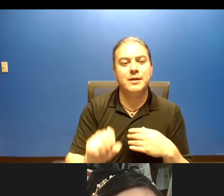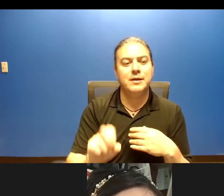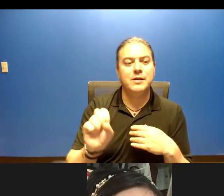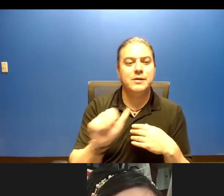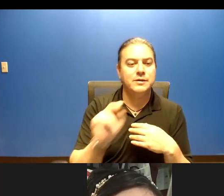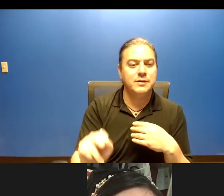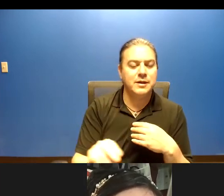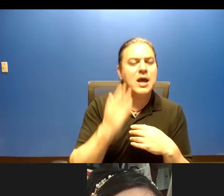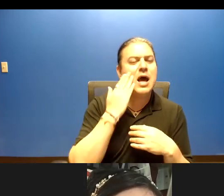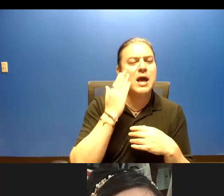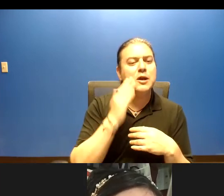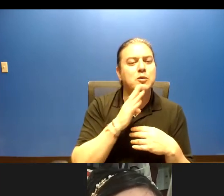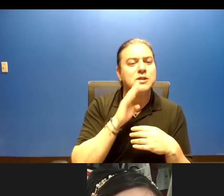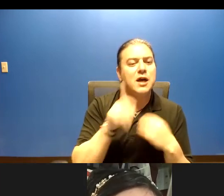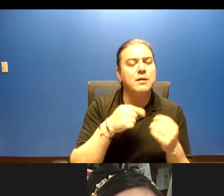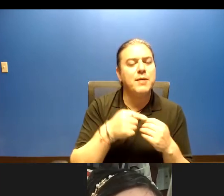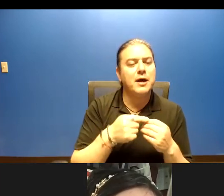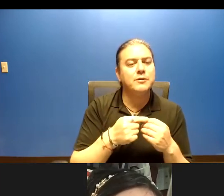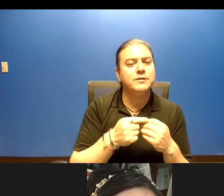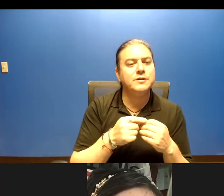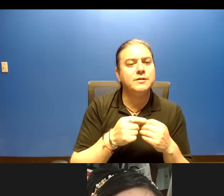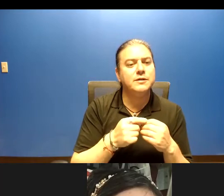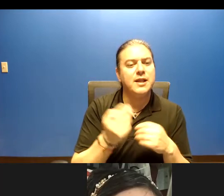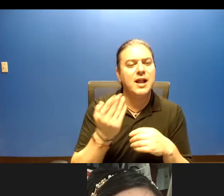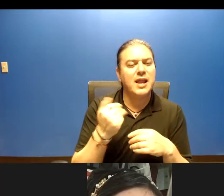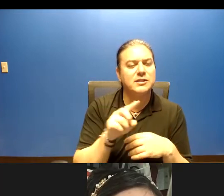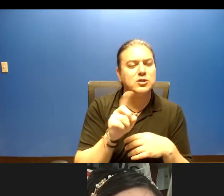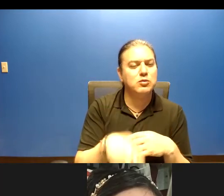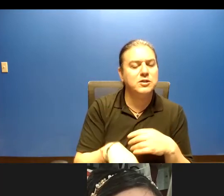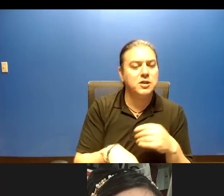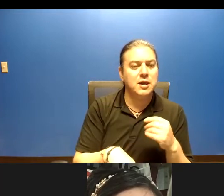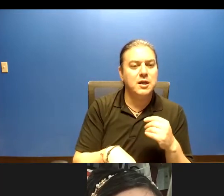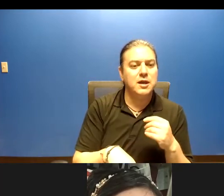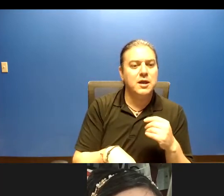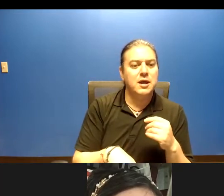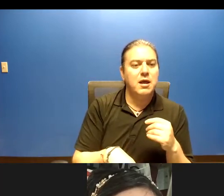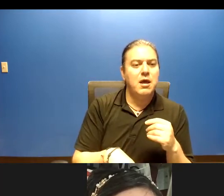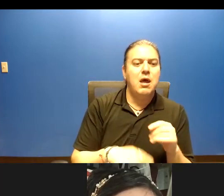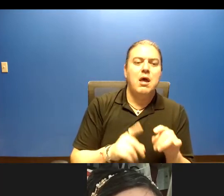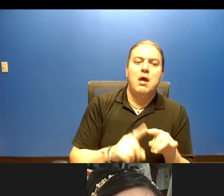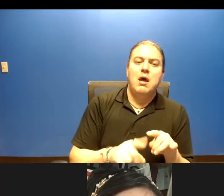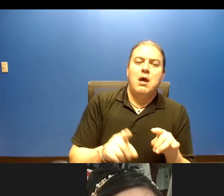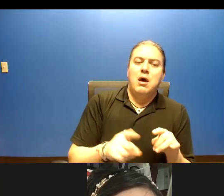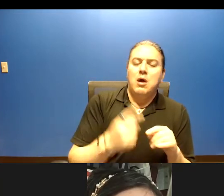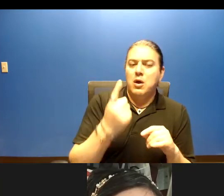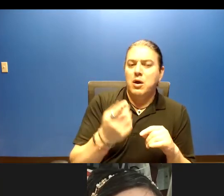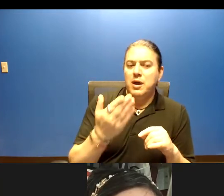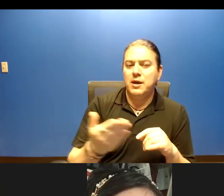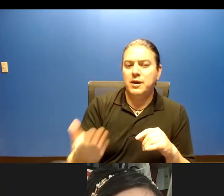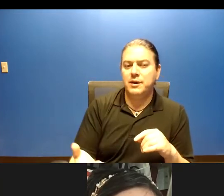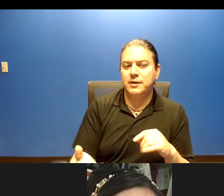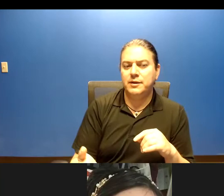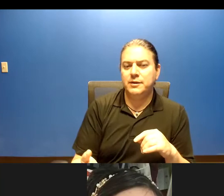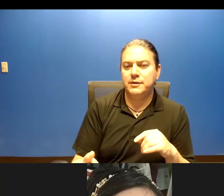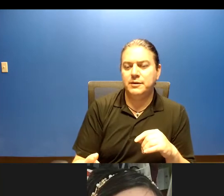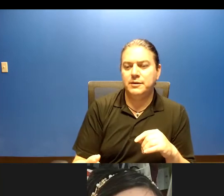know we talked about it a little bit in the last question, but one of the things that I don't think our attendees know is that originally